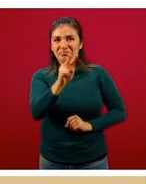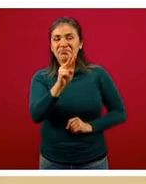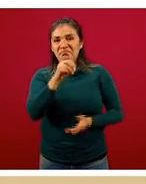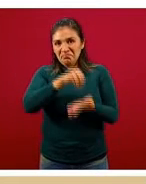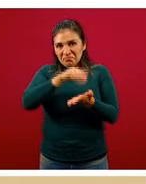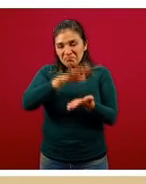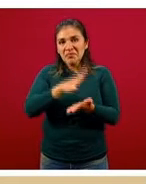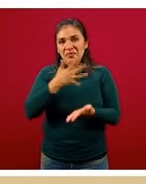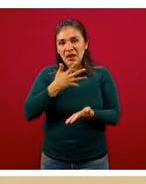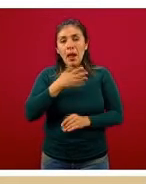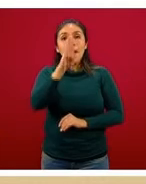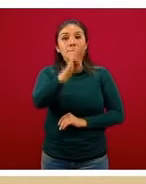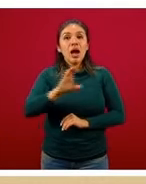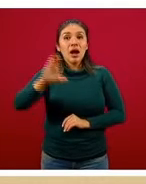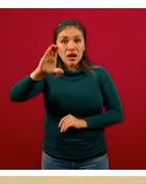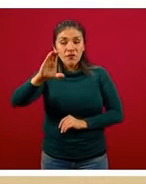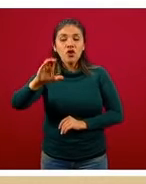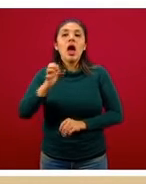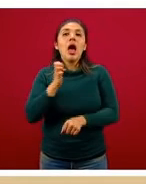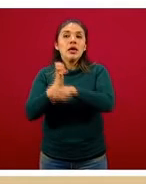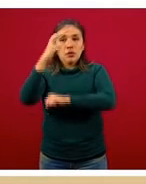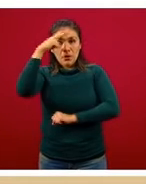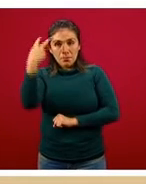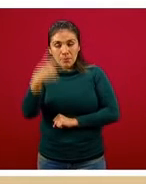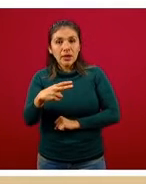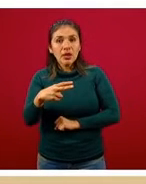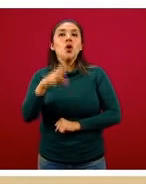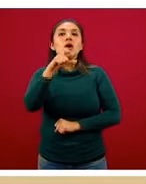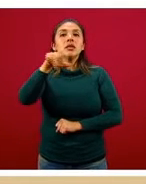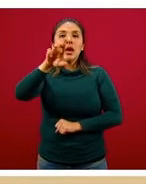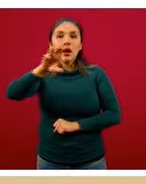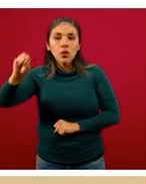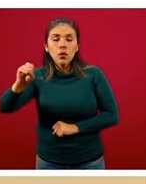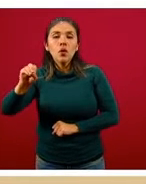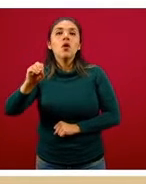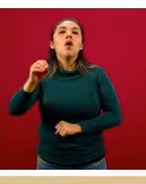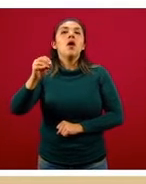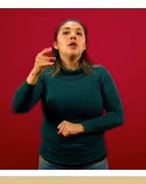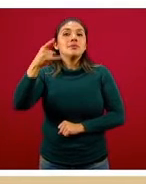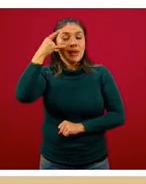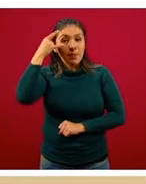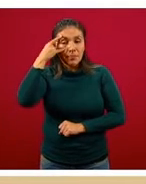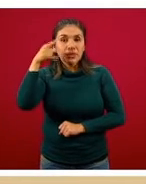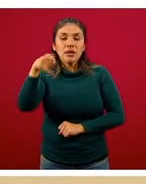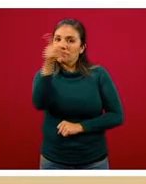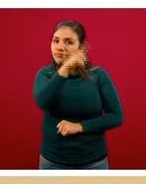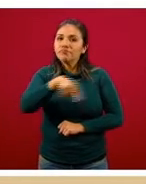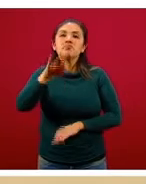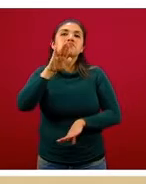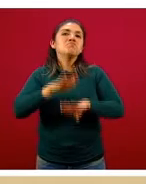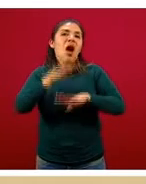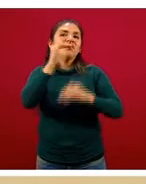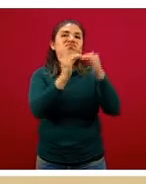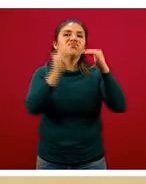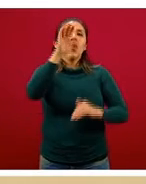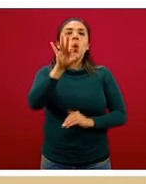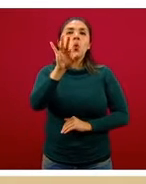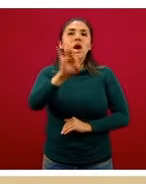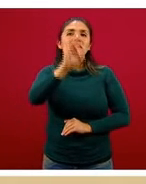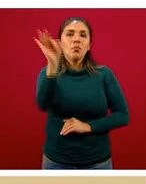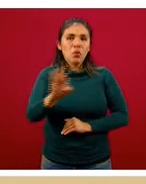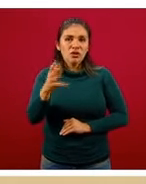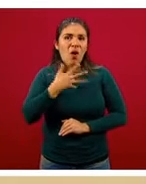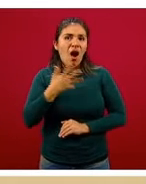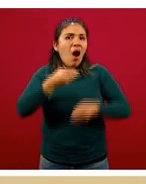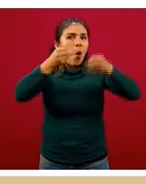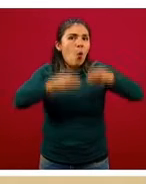among states. Mexico City has a 70% occupancy rate, which is the highest in the country, and we have Baja California